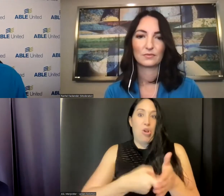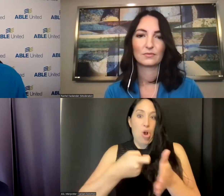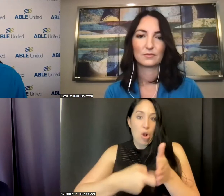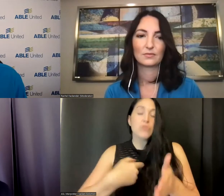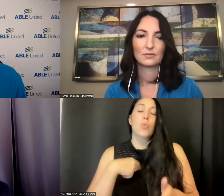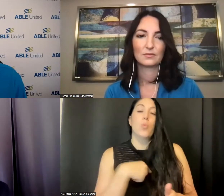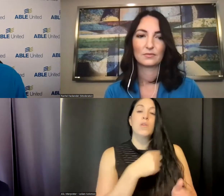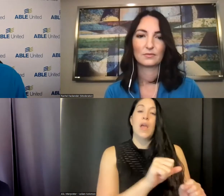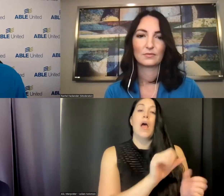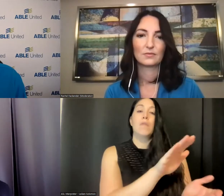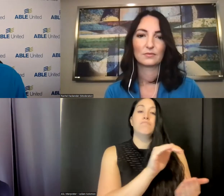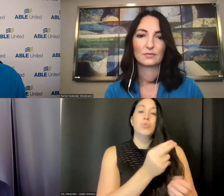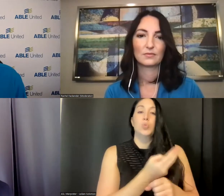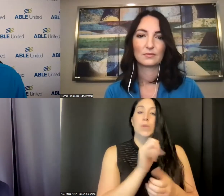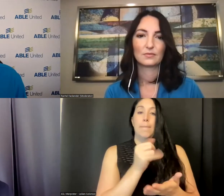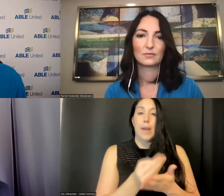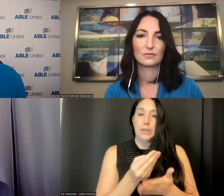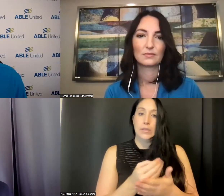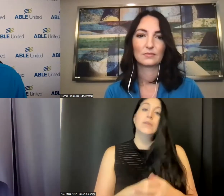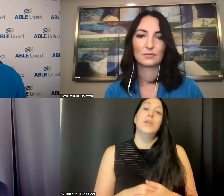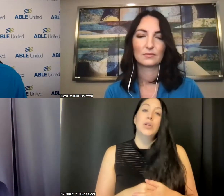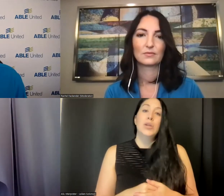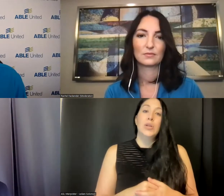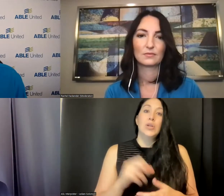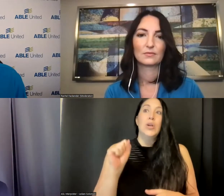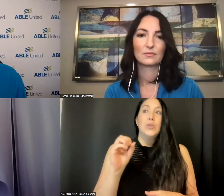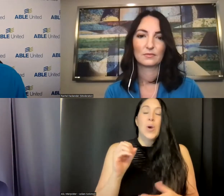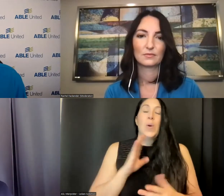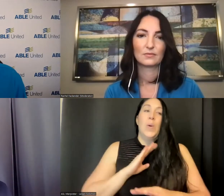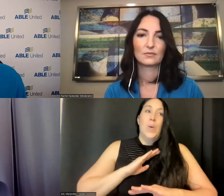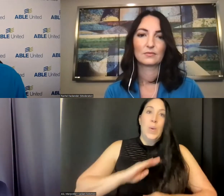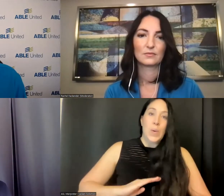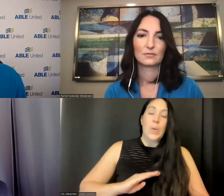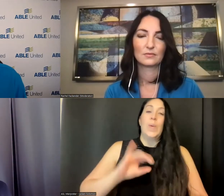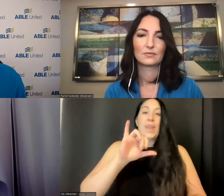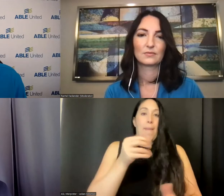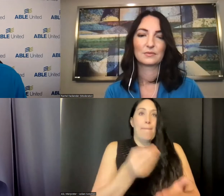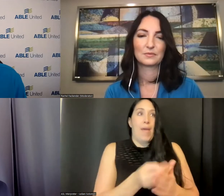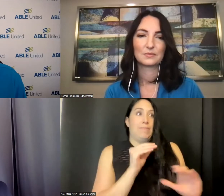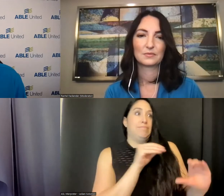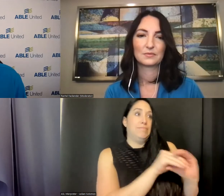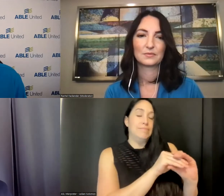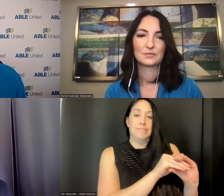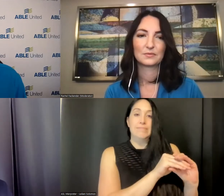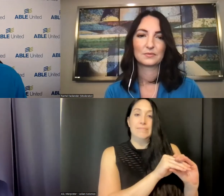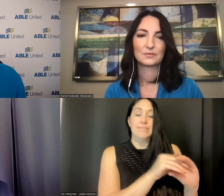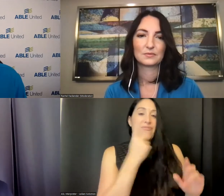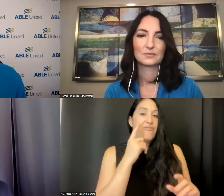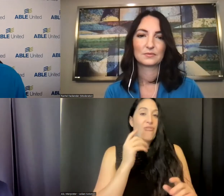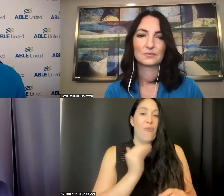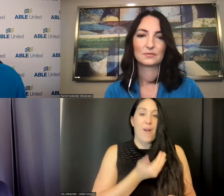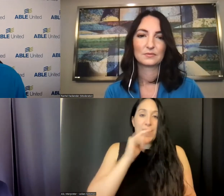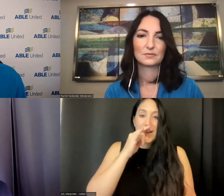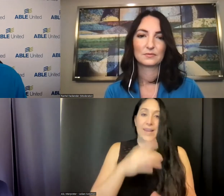that's not going to be detrimental or take away, as parents, we are used to, if